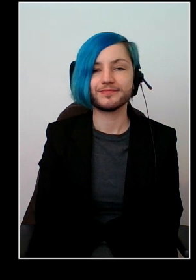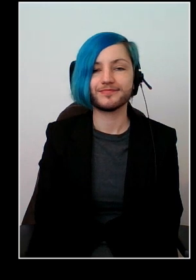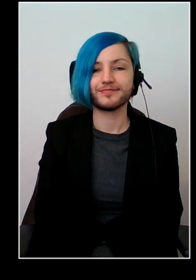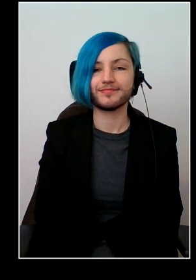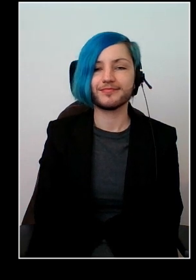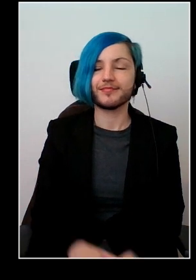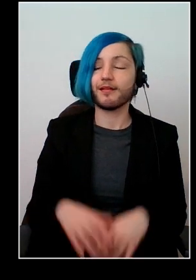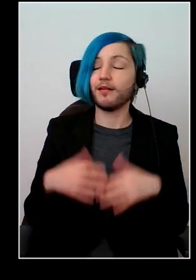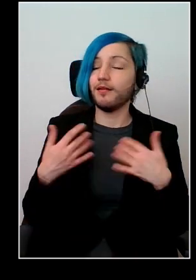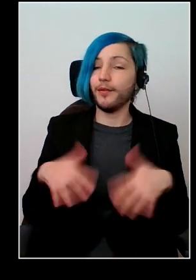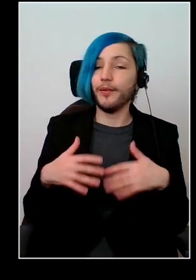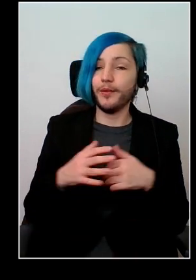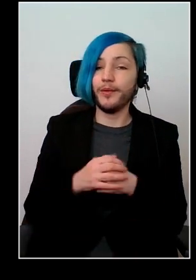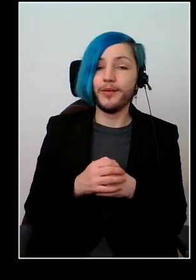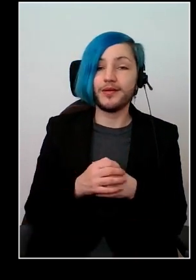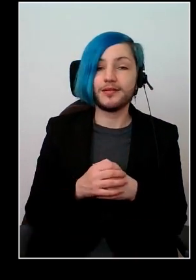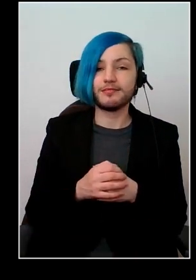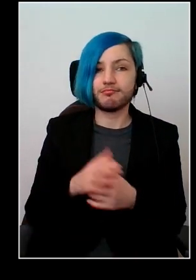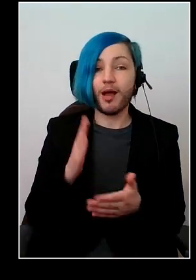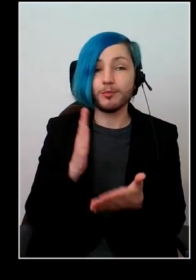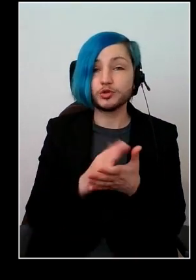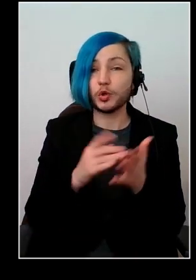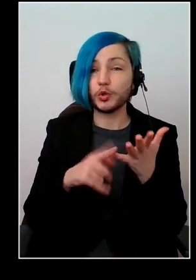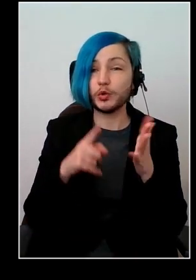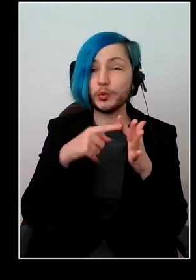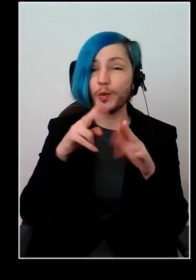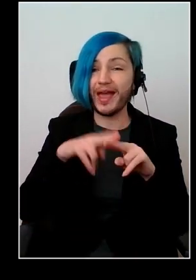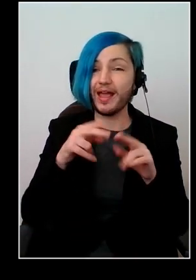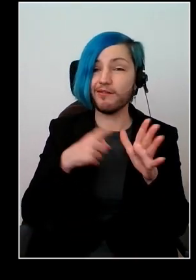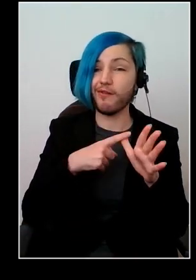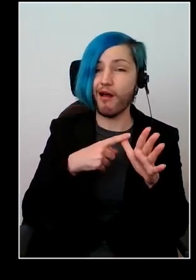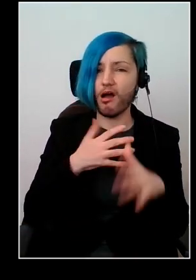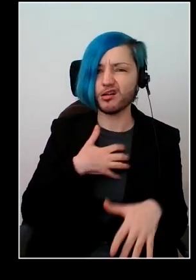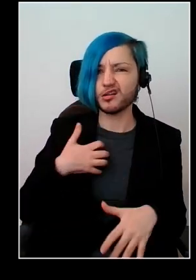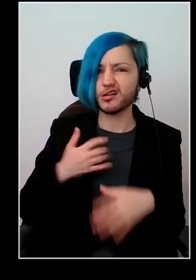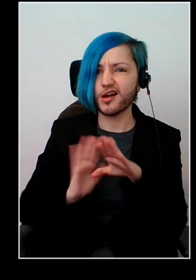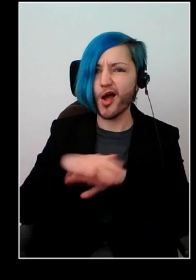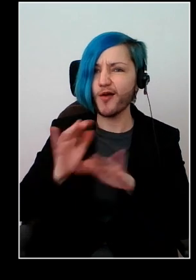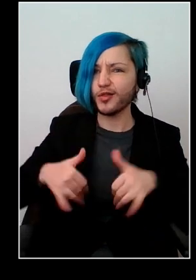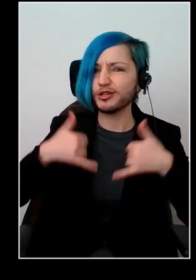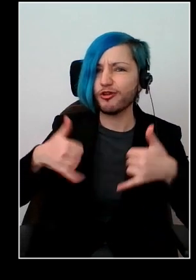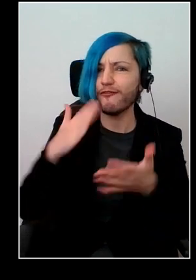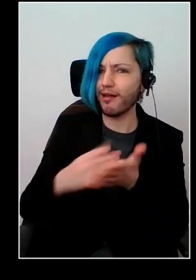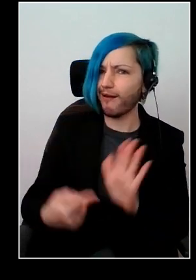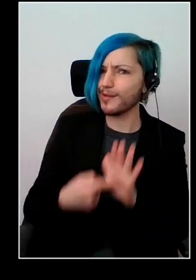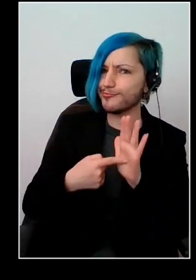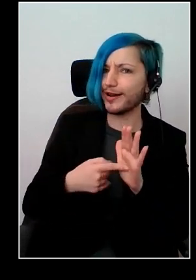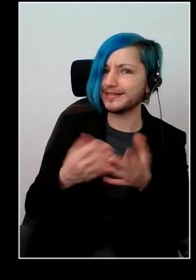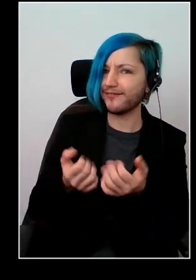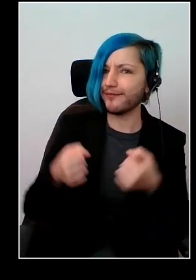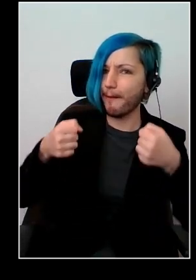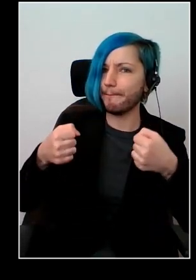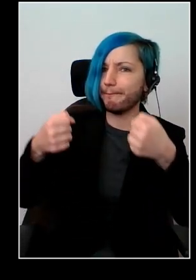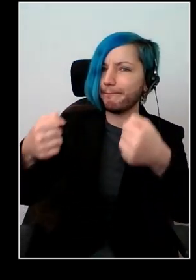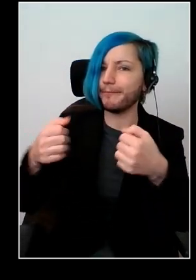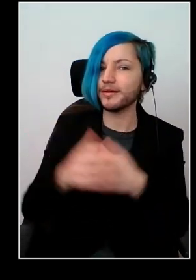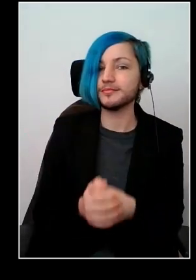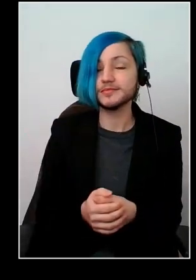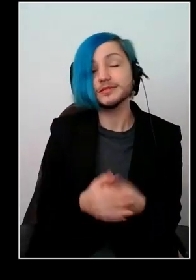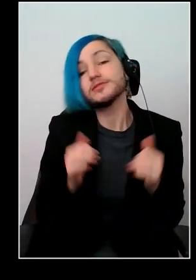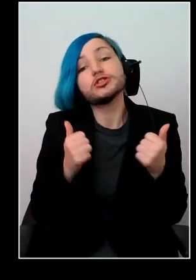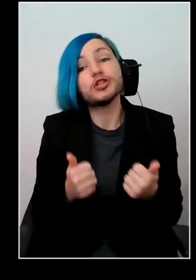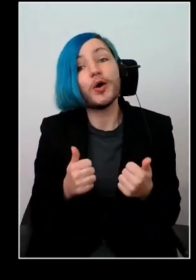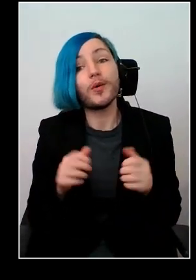I tell you something, I bet you Wafer are jealous of that trophy. That is impressive. Congratulations. And there we go. We've reached the end of the North